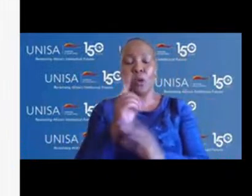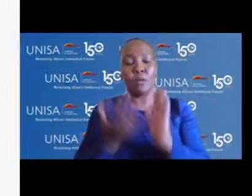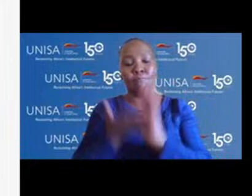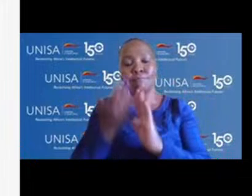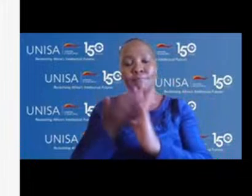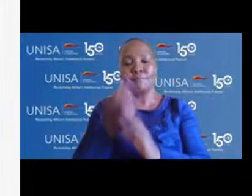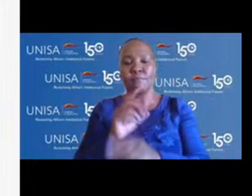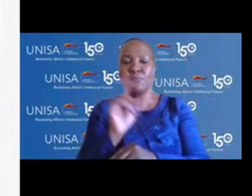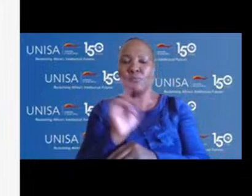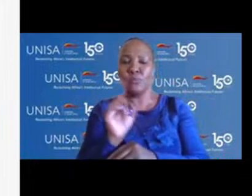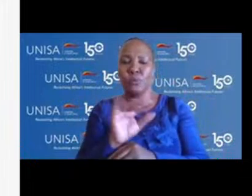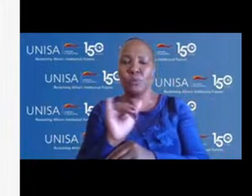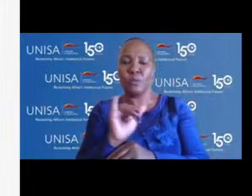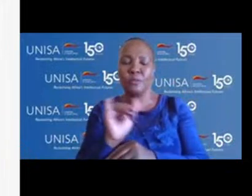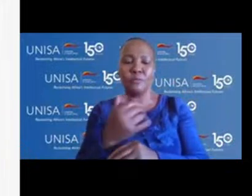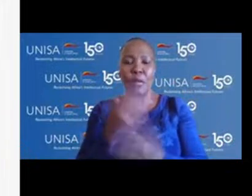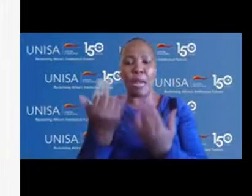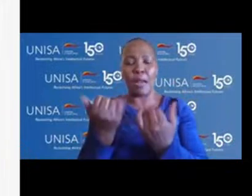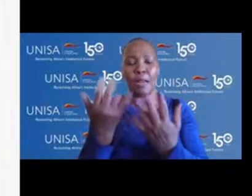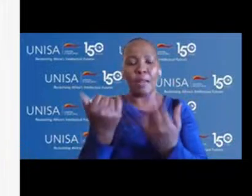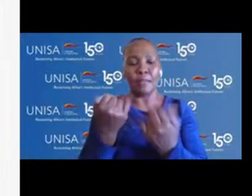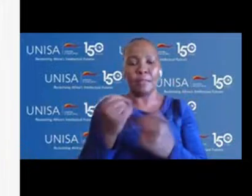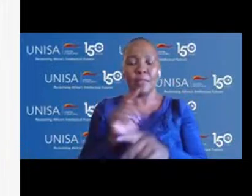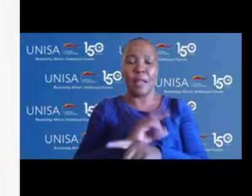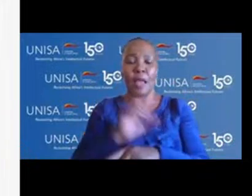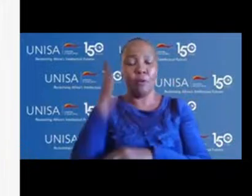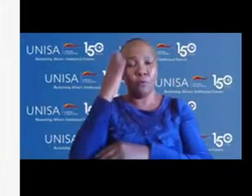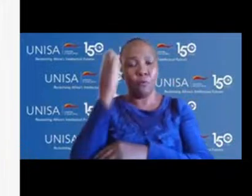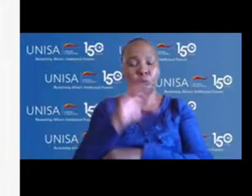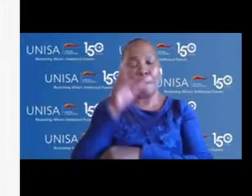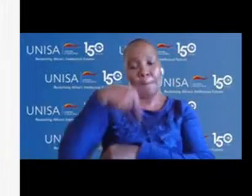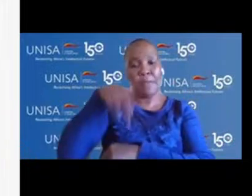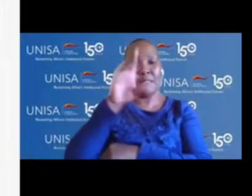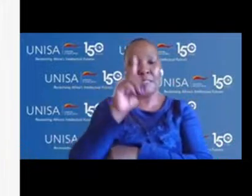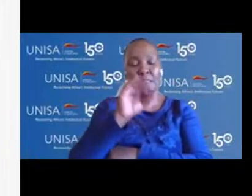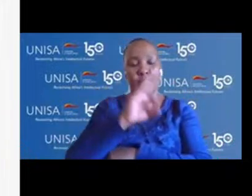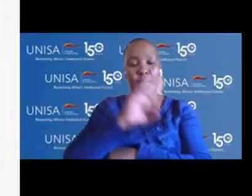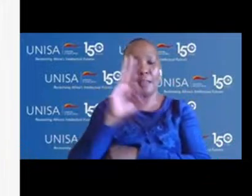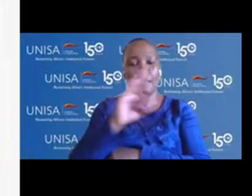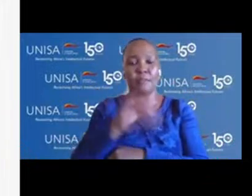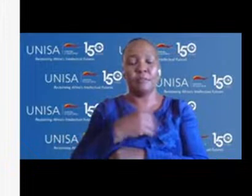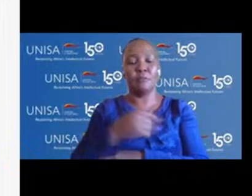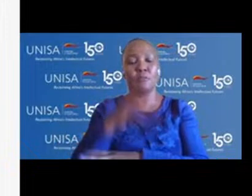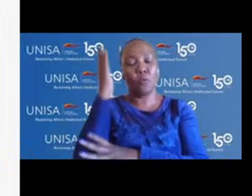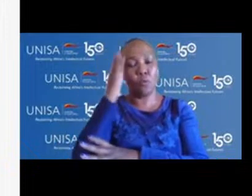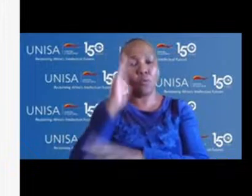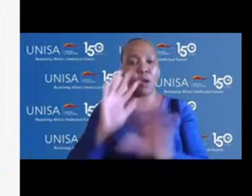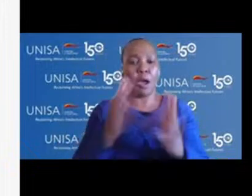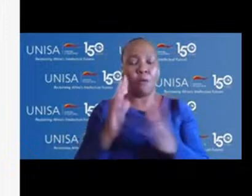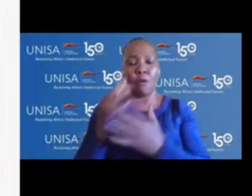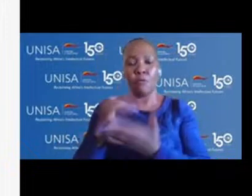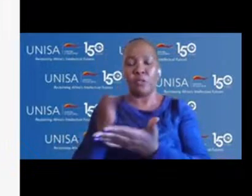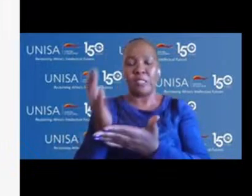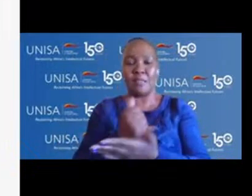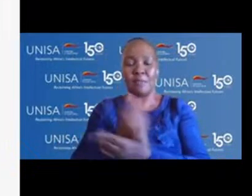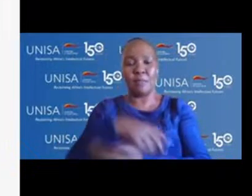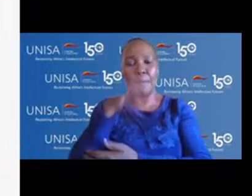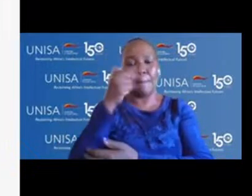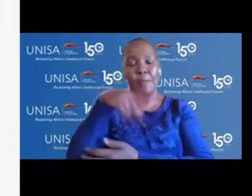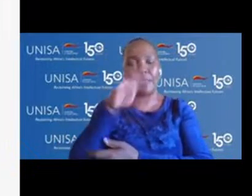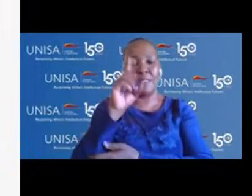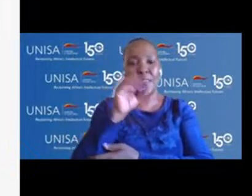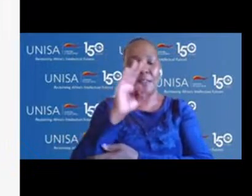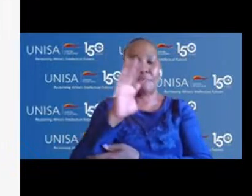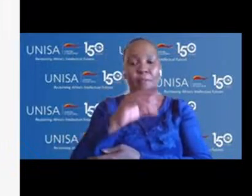of file am I expecting. Now, normally it's always PDF. So please make sure you know how to save as a PDF. A quick Google search can